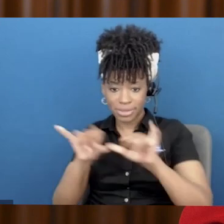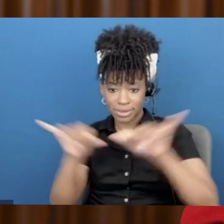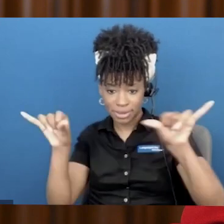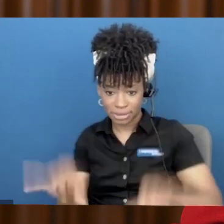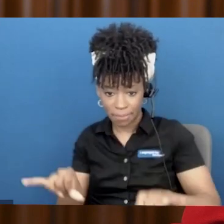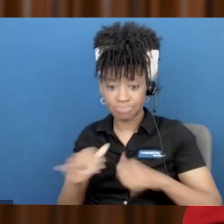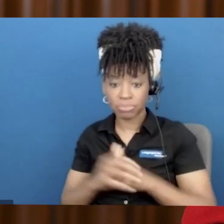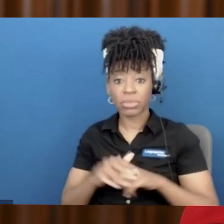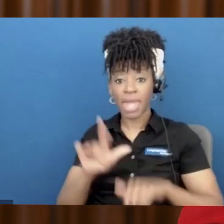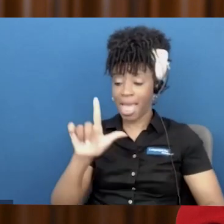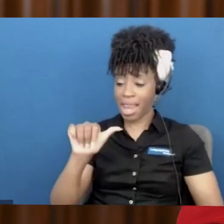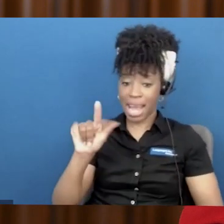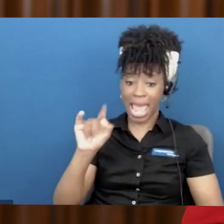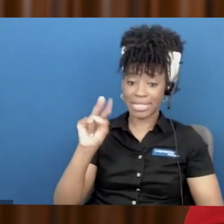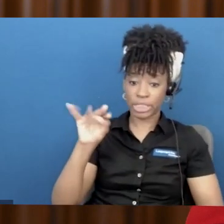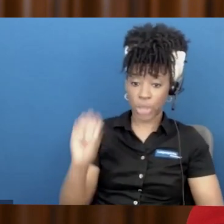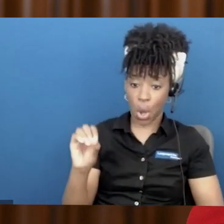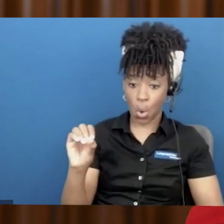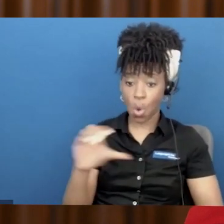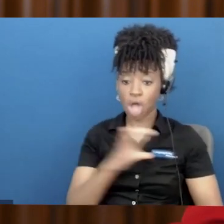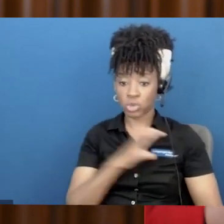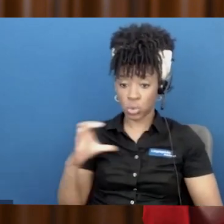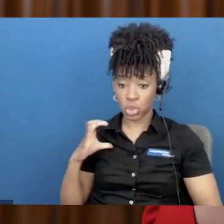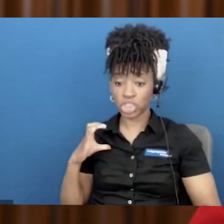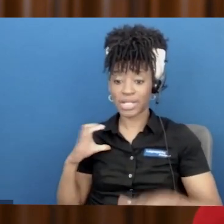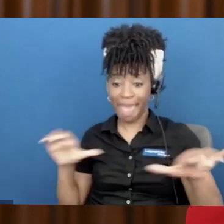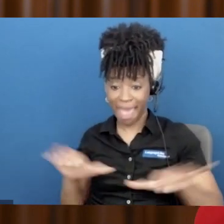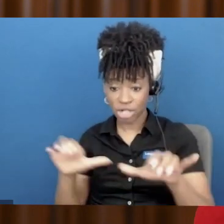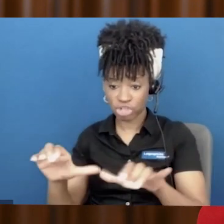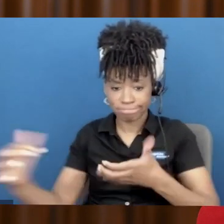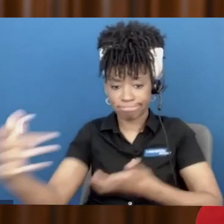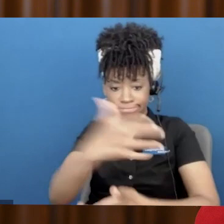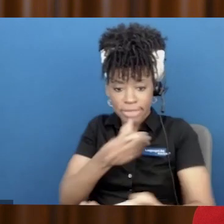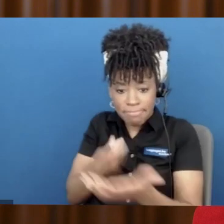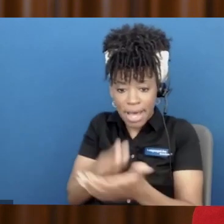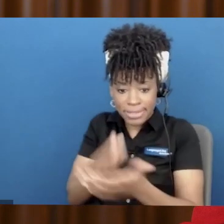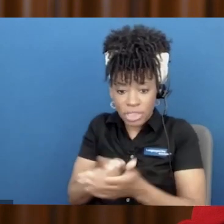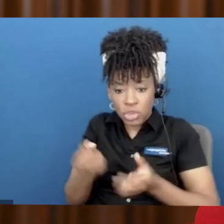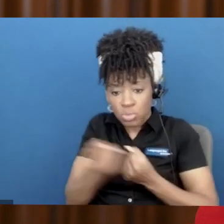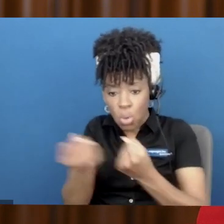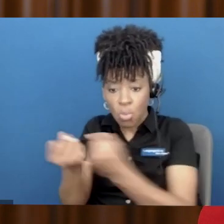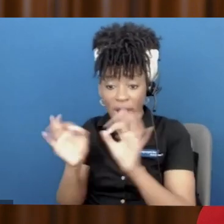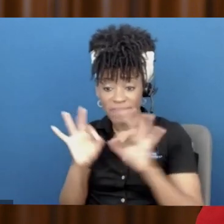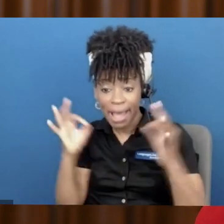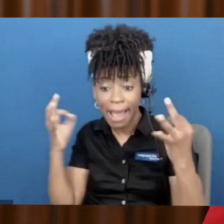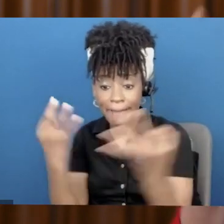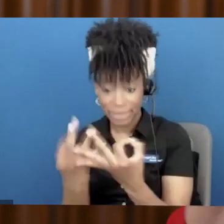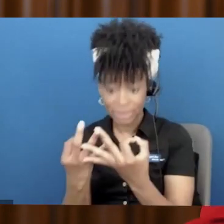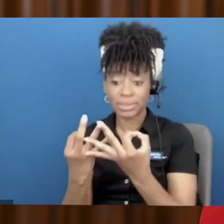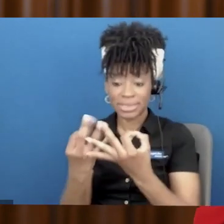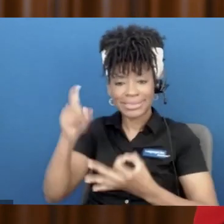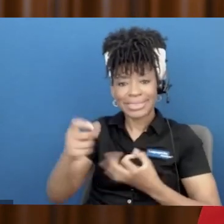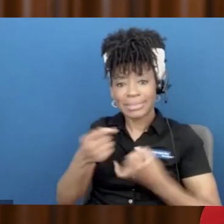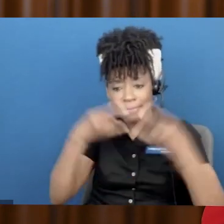who were cruelly left out of the Federal CARES Act. And you stepped up to be part of the solution as well, making masks,